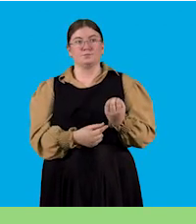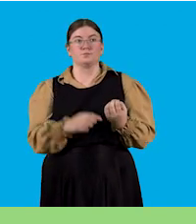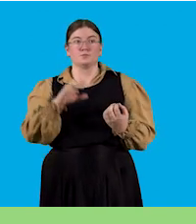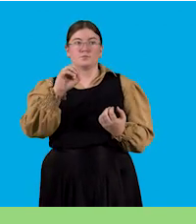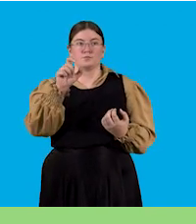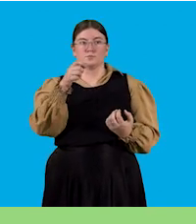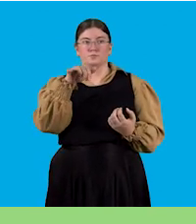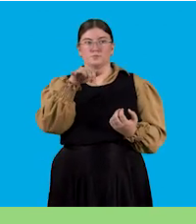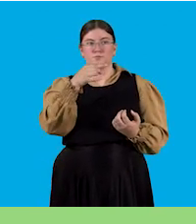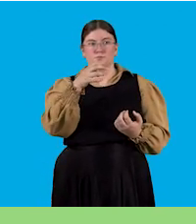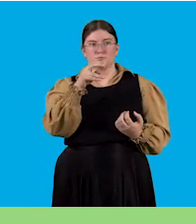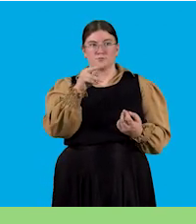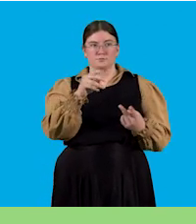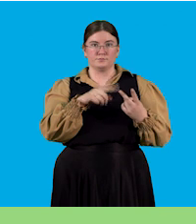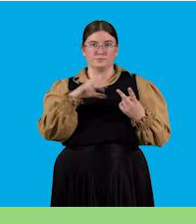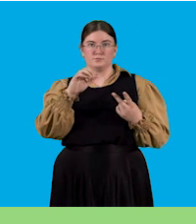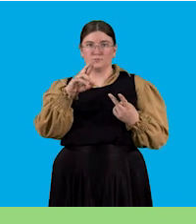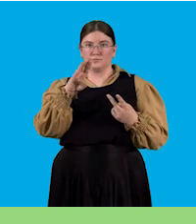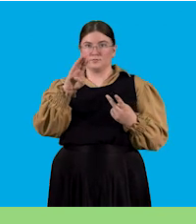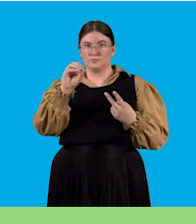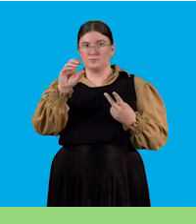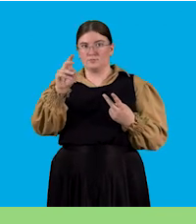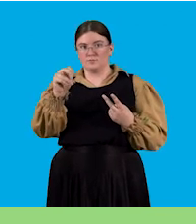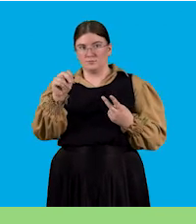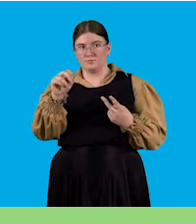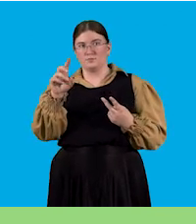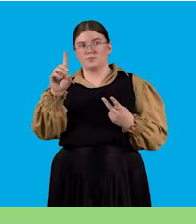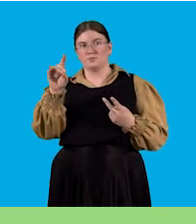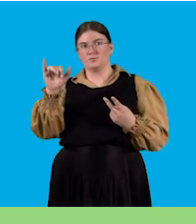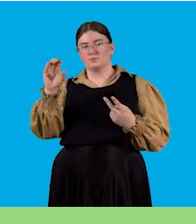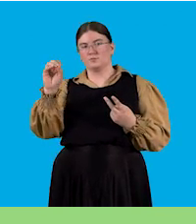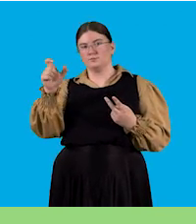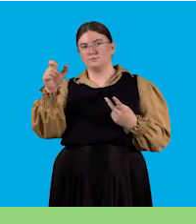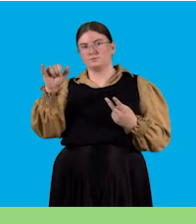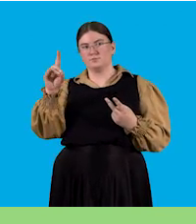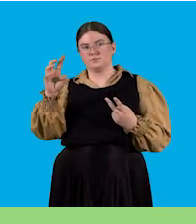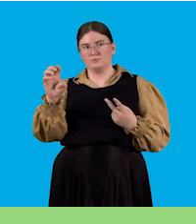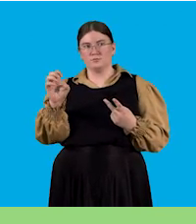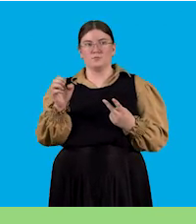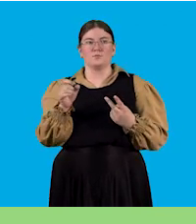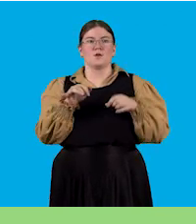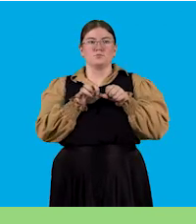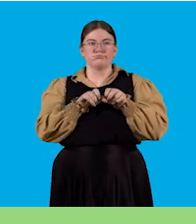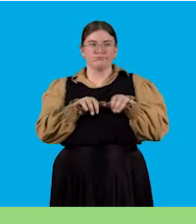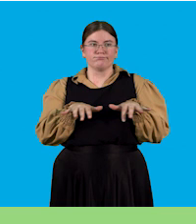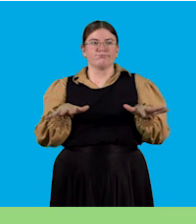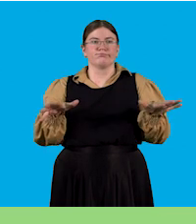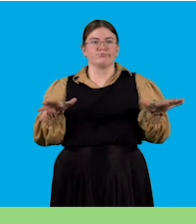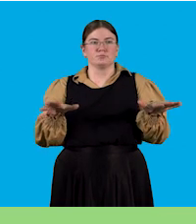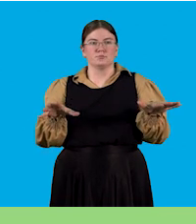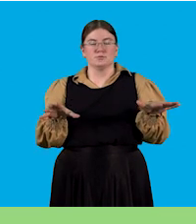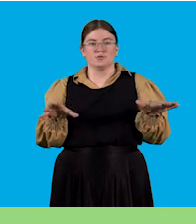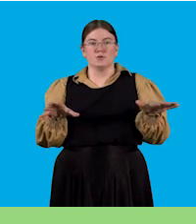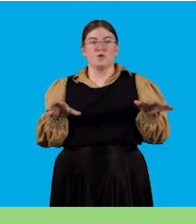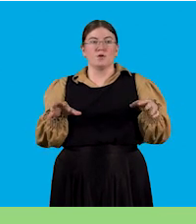diffuse between the alveoli and the blood in the capillaries. The oxygen diffuses